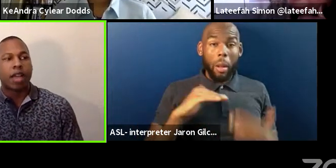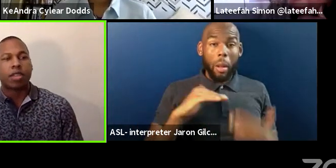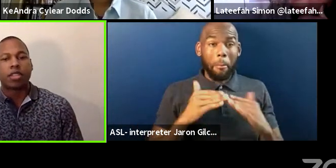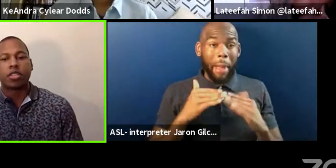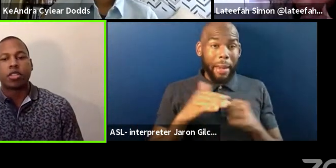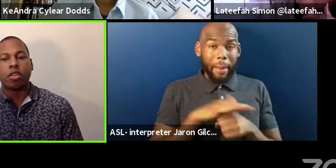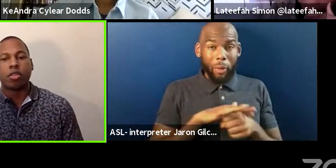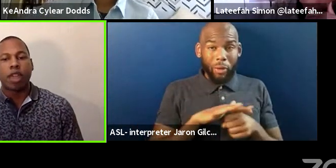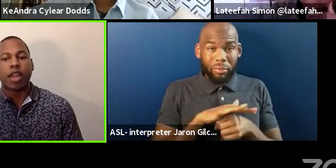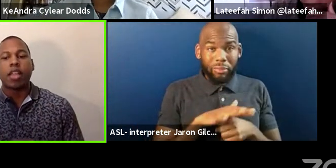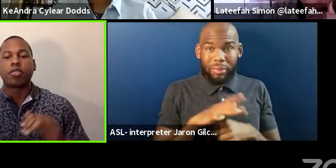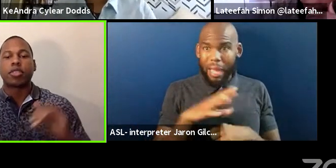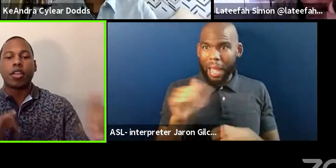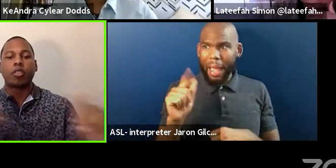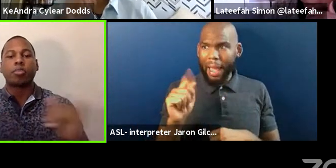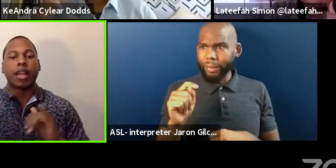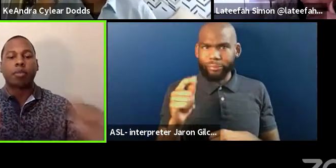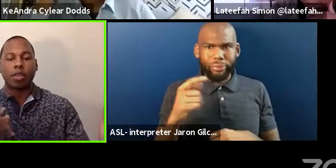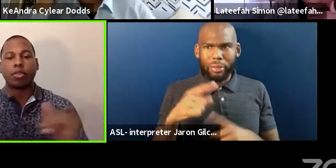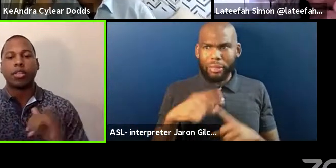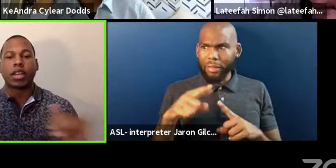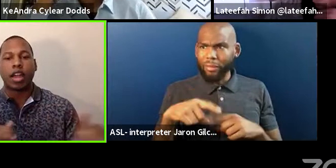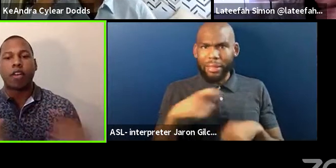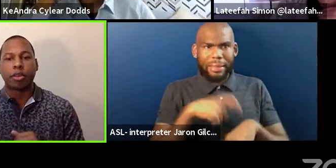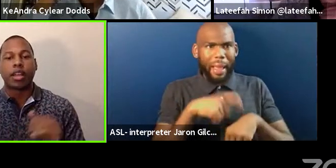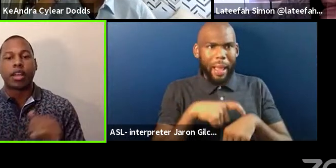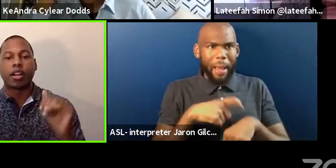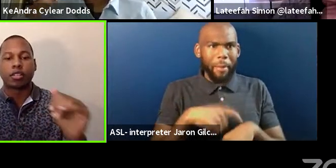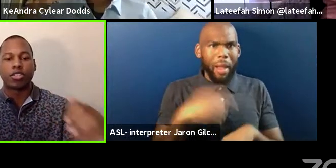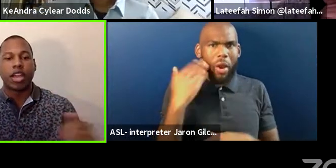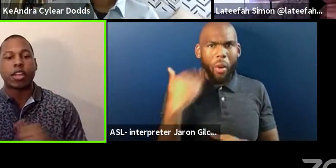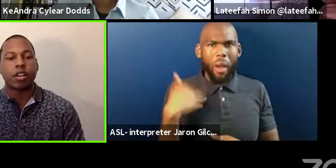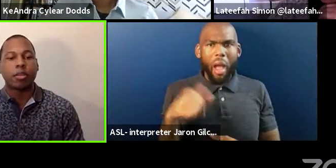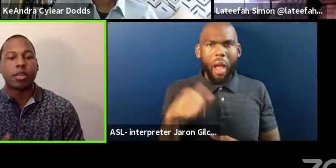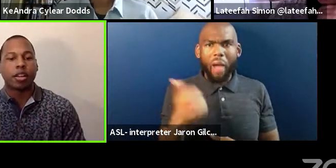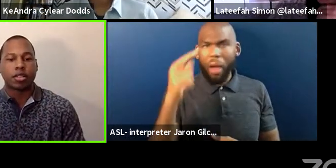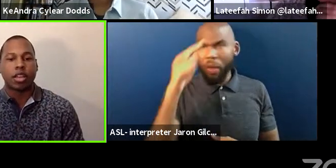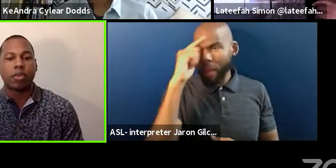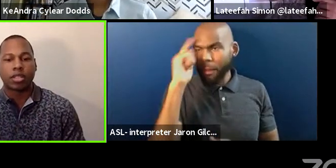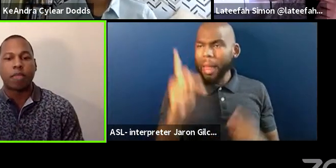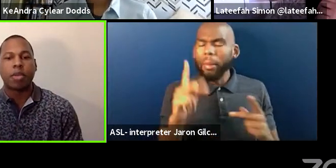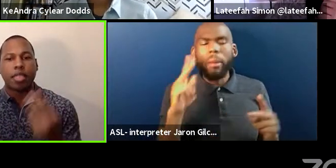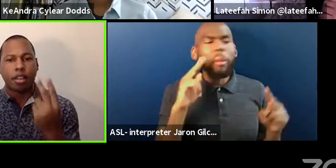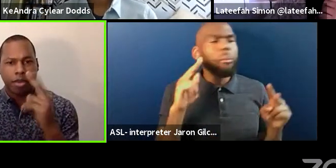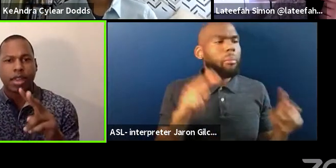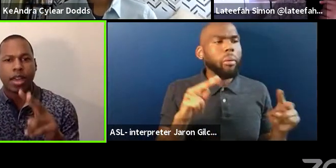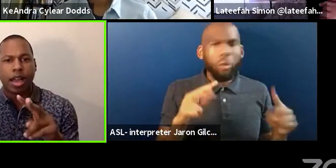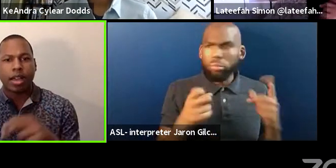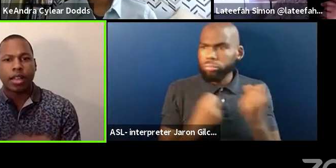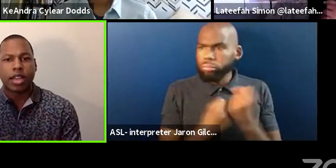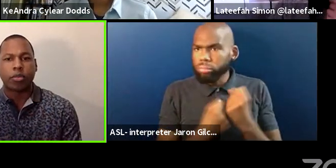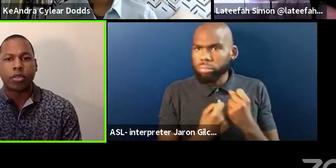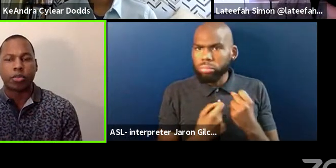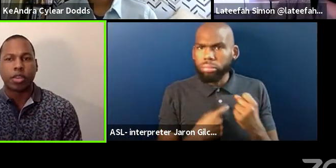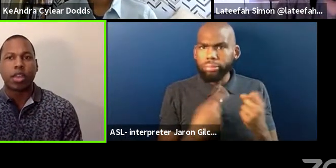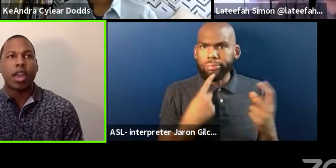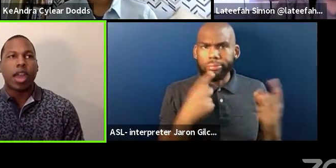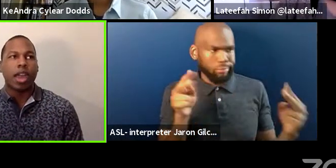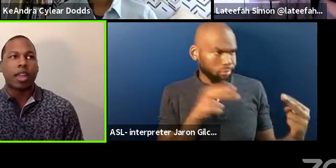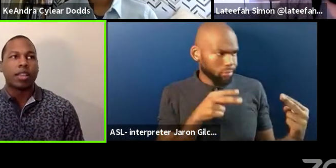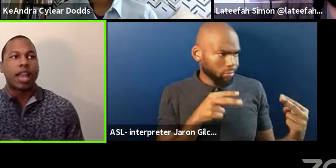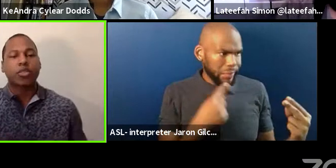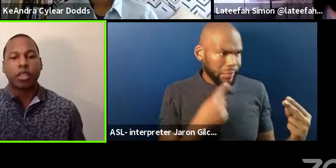at times, and to know that there's other Black people looking out for me, that are checking on me, that are saying what's up, that are making eye contact with